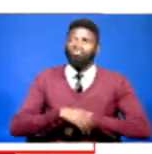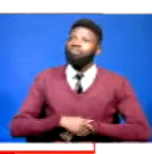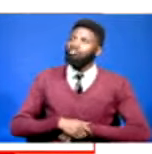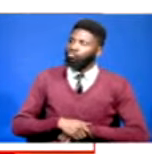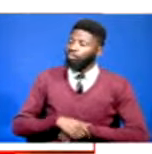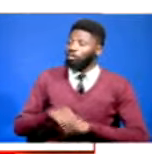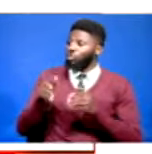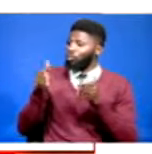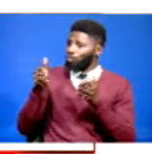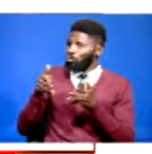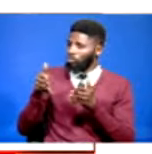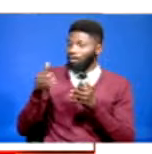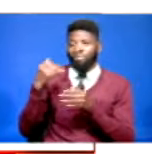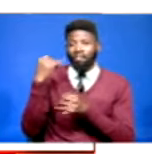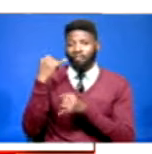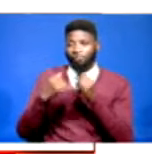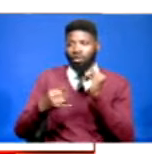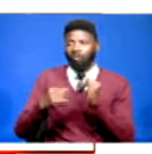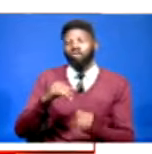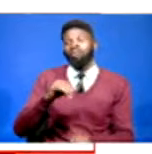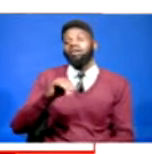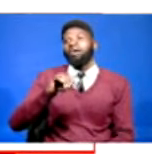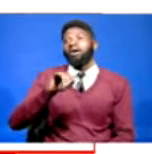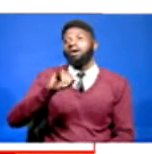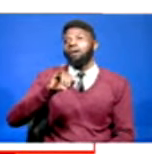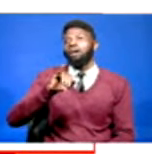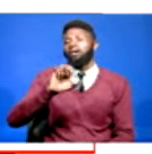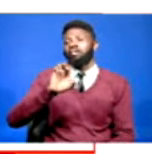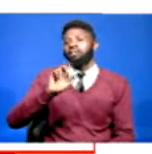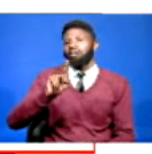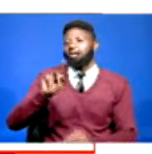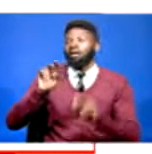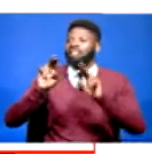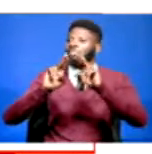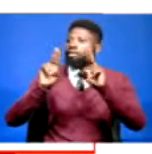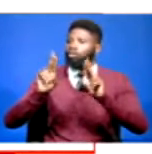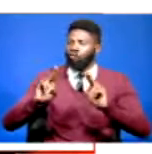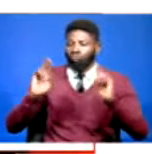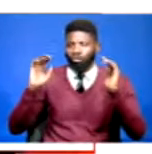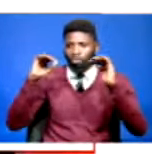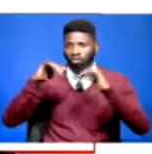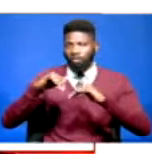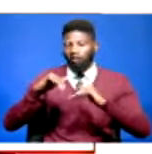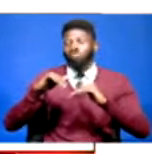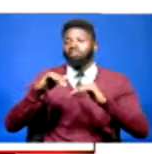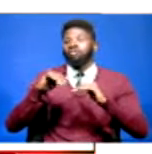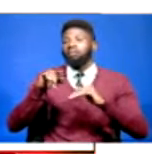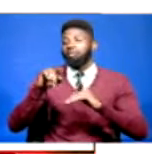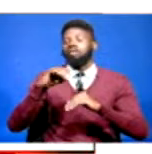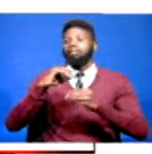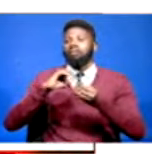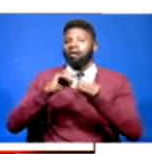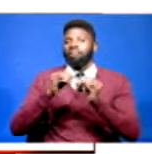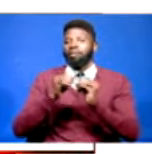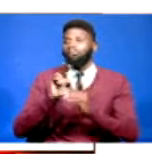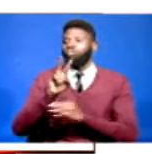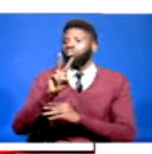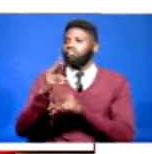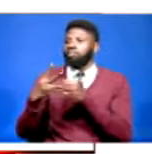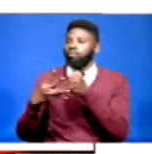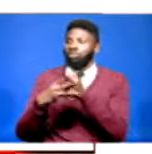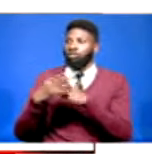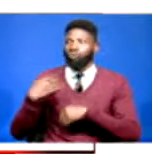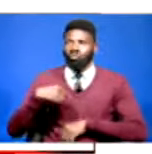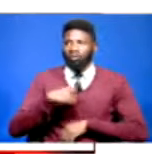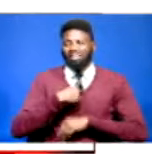the IEK International Convention, which is 29th convention, and we were able to